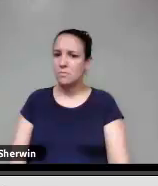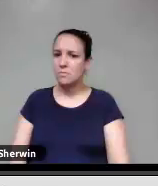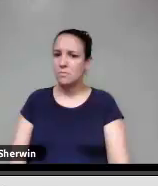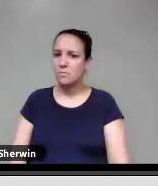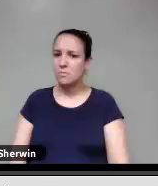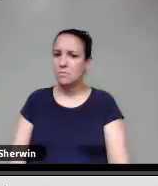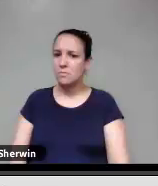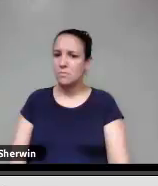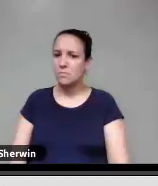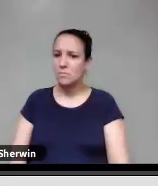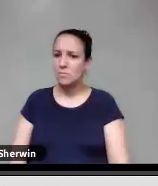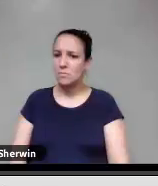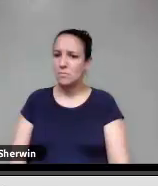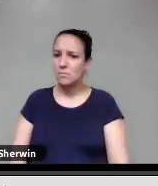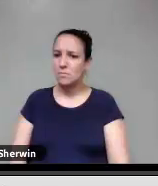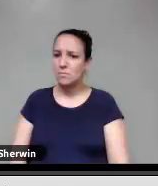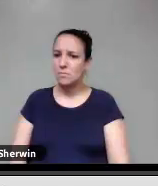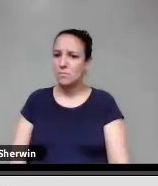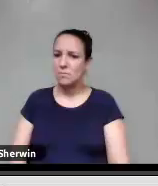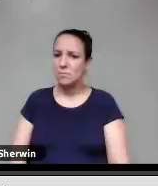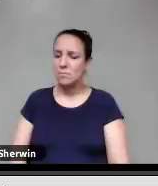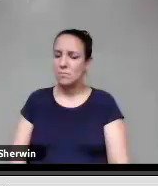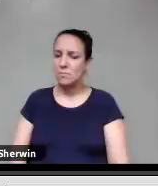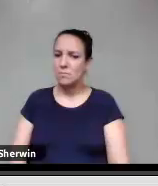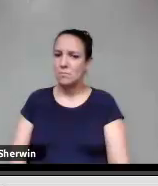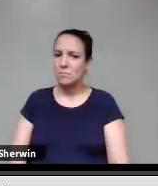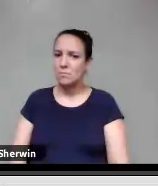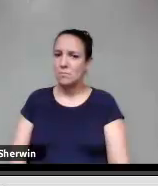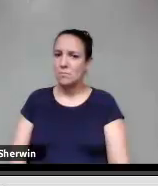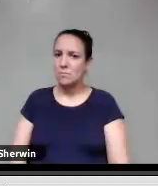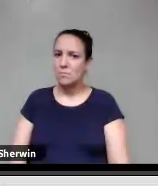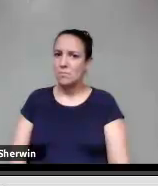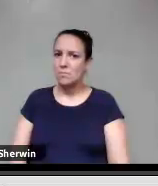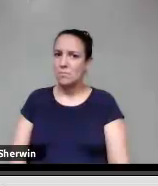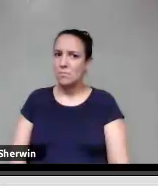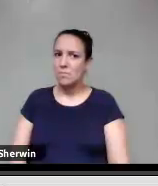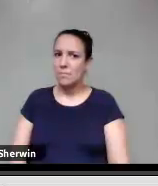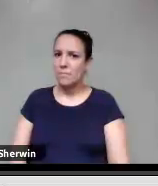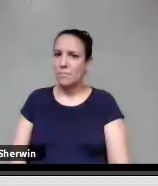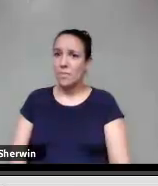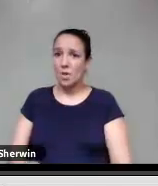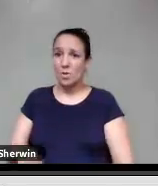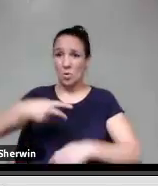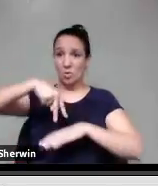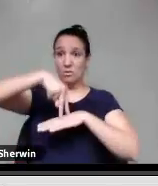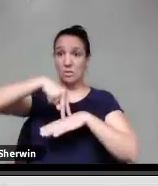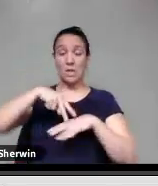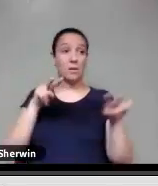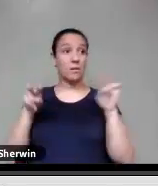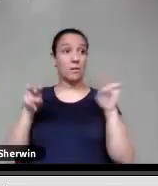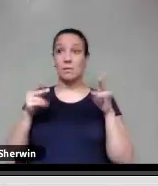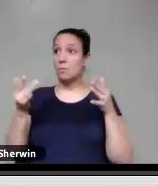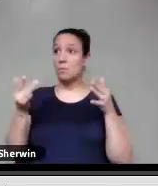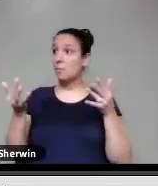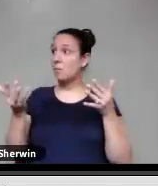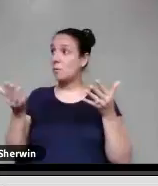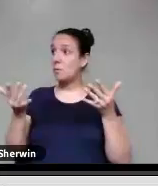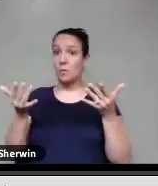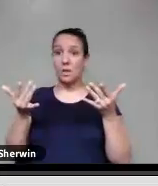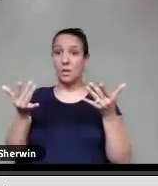receptive than to sharing that information than you just standing there and looking at the crowd one by one, expecting them to respond to you on an individual basis. Some people